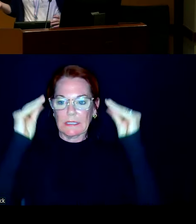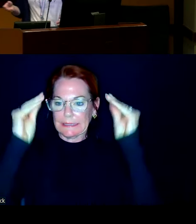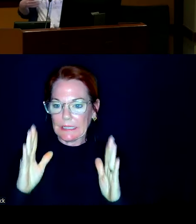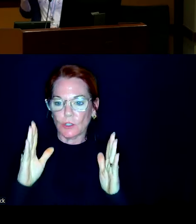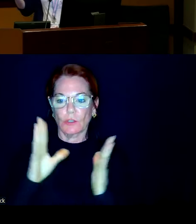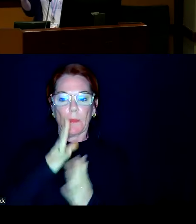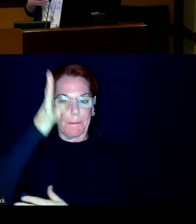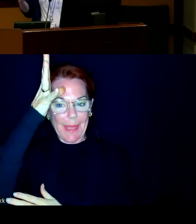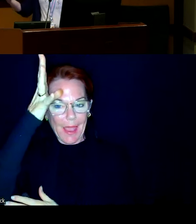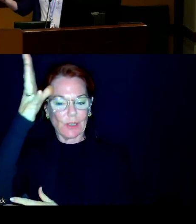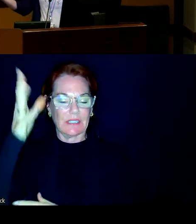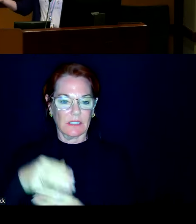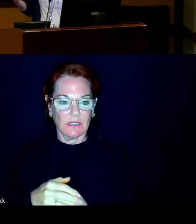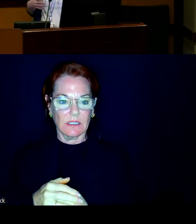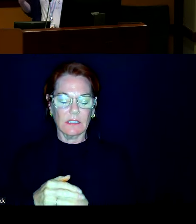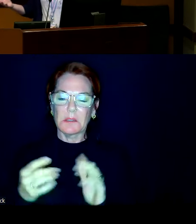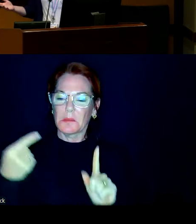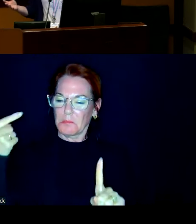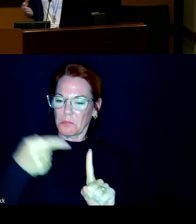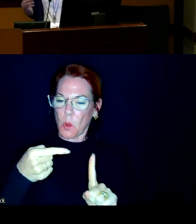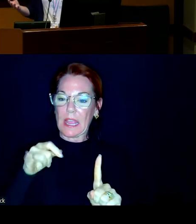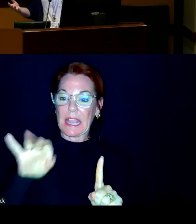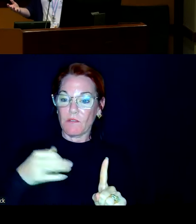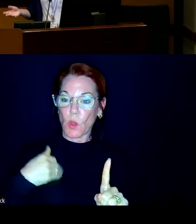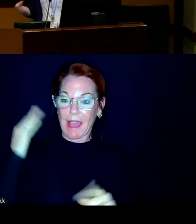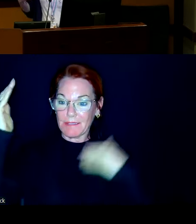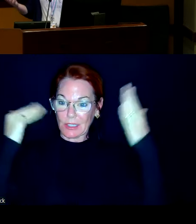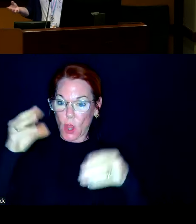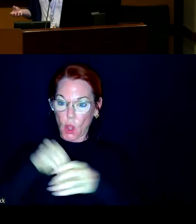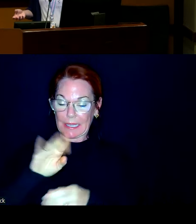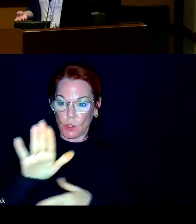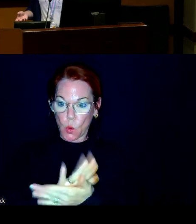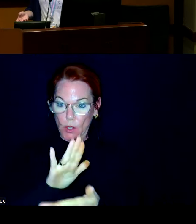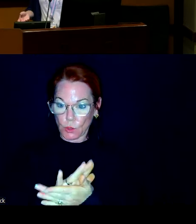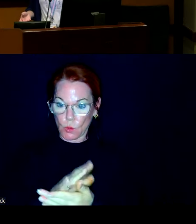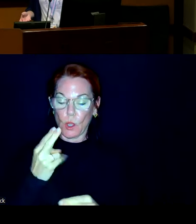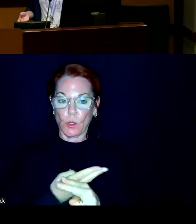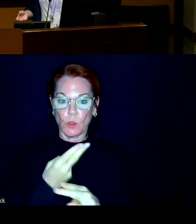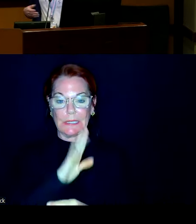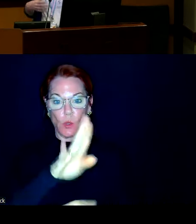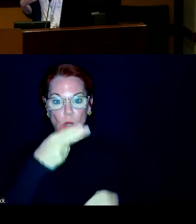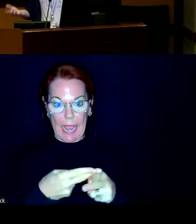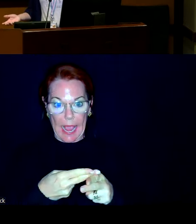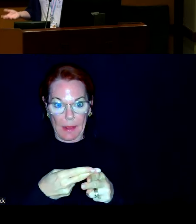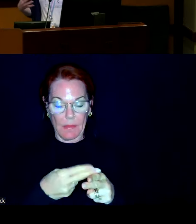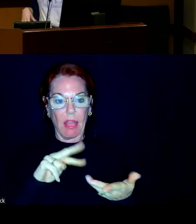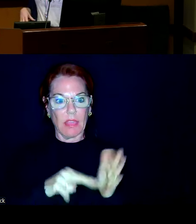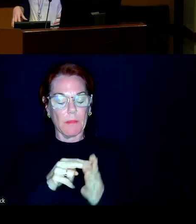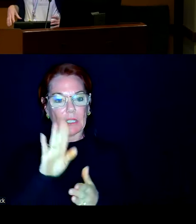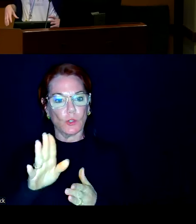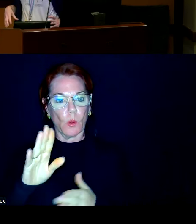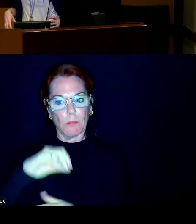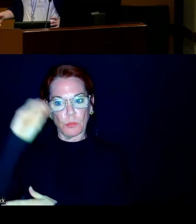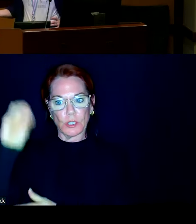schools. So just having an adult in your school use your name decreases the risk of suicide. Imagine what it's like